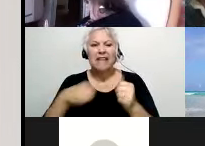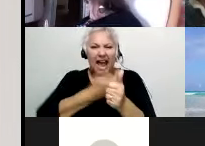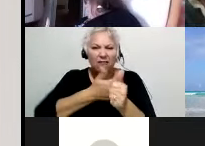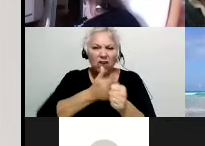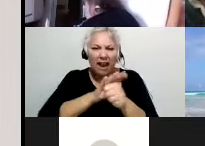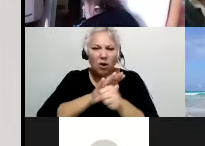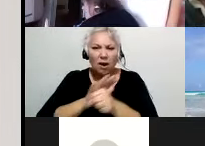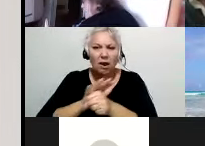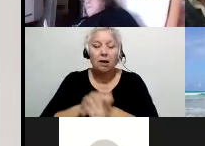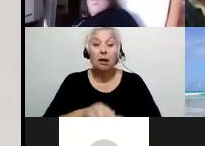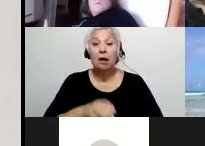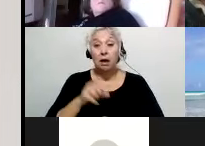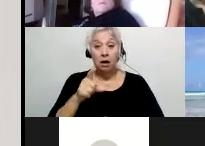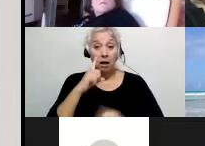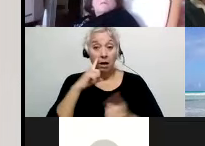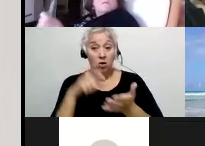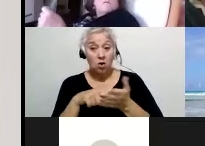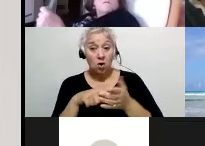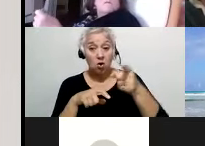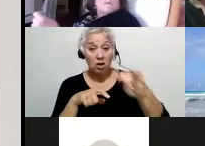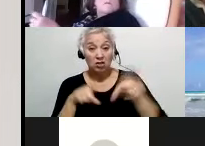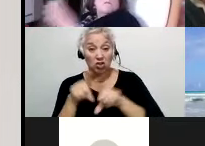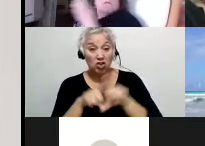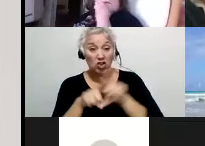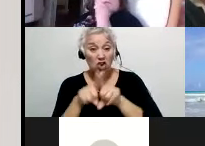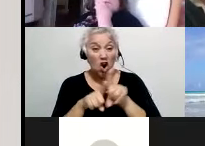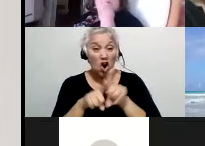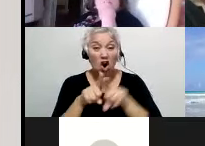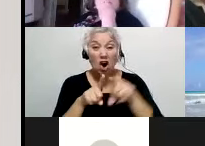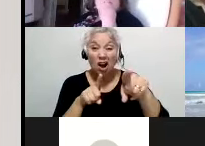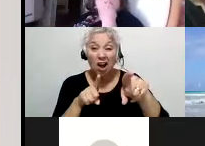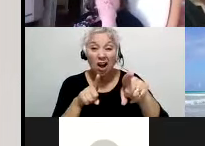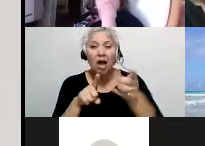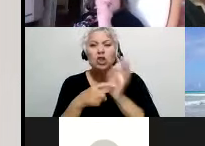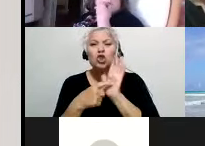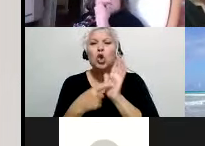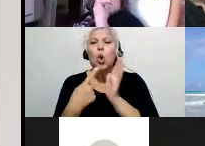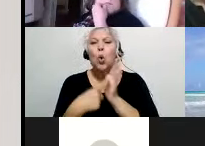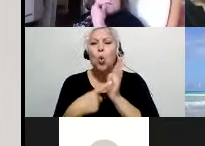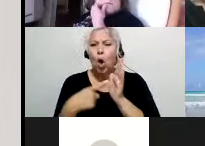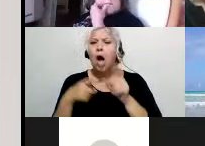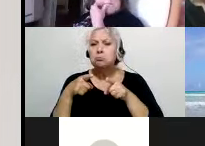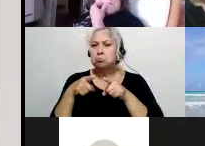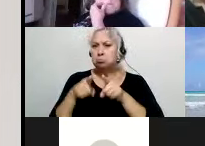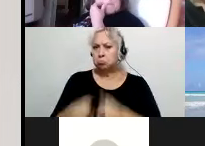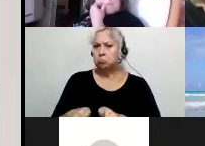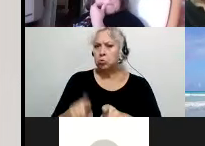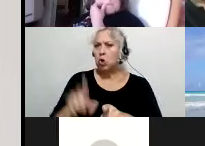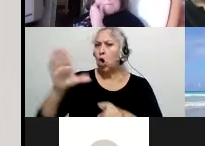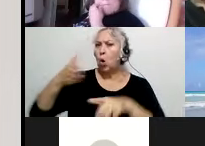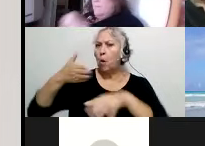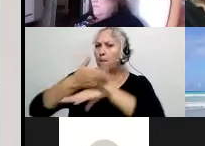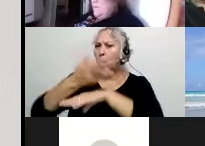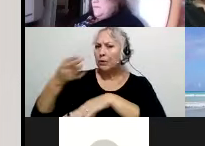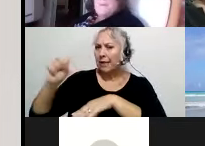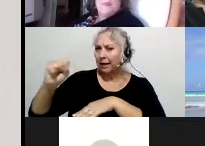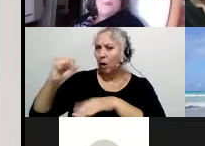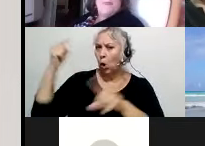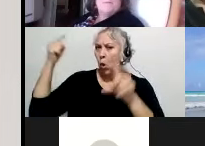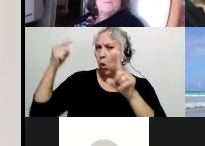area. And if you notice the little star, the asterisk shows things that are aligned to her post-secondary goals to help